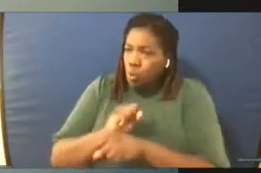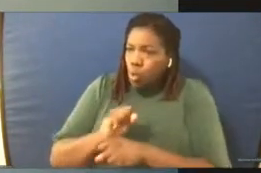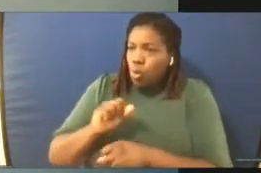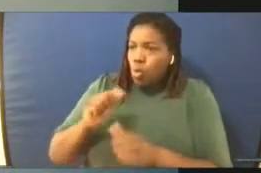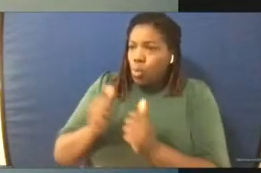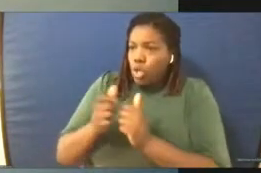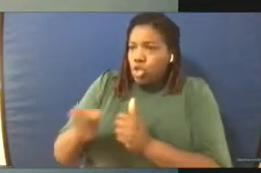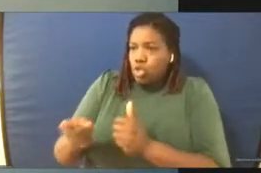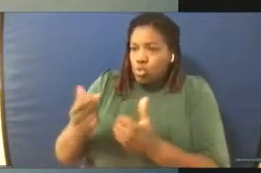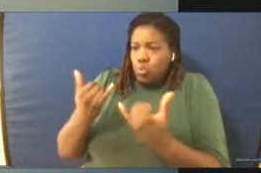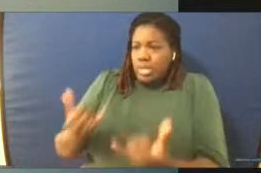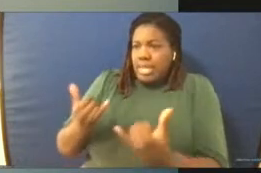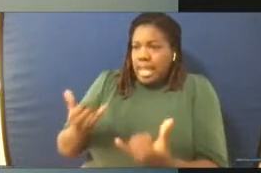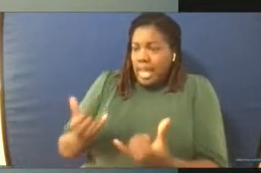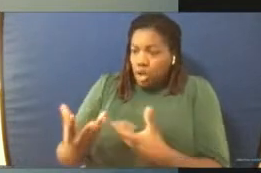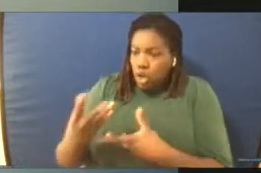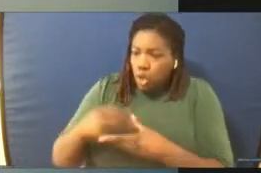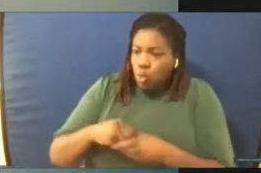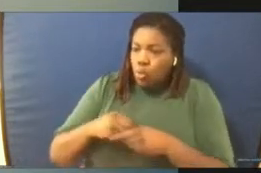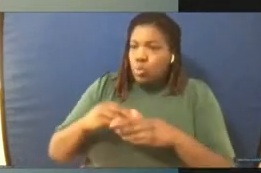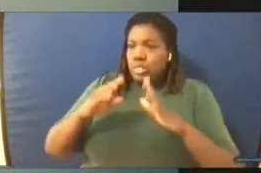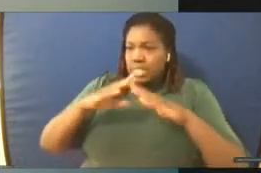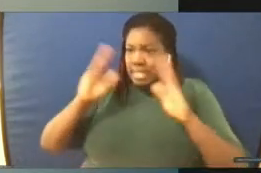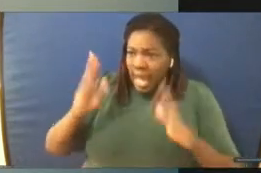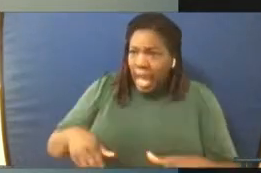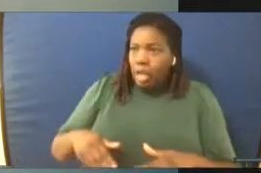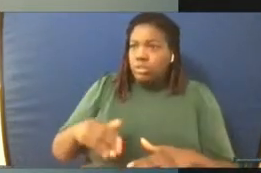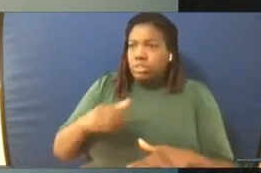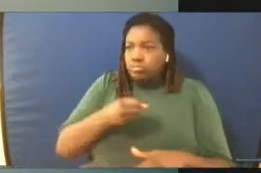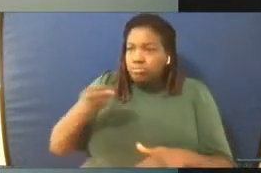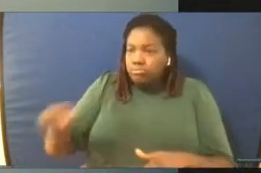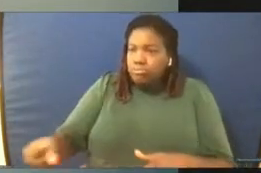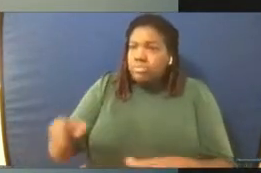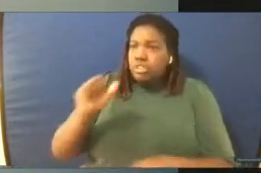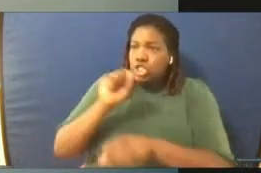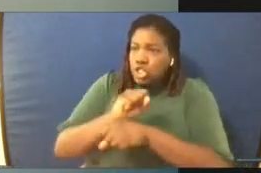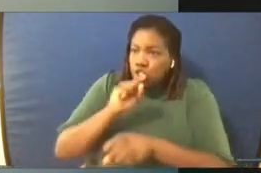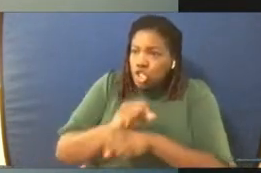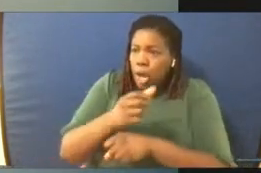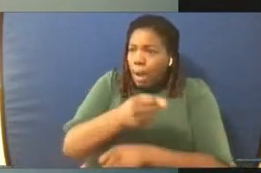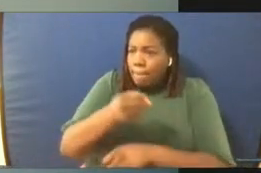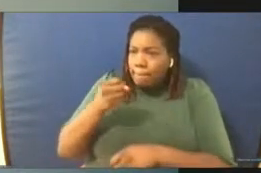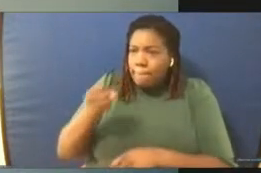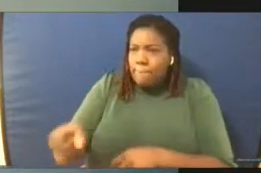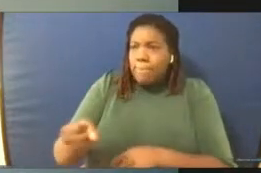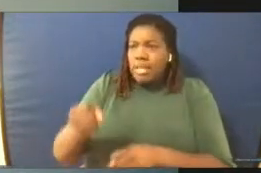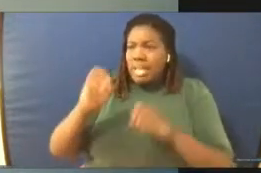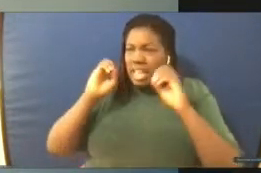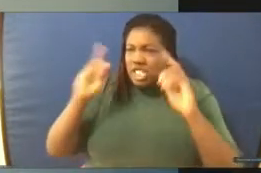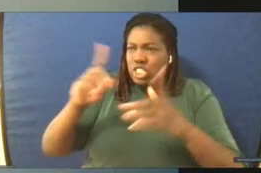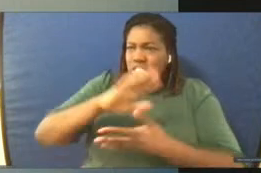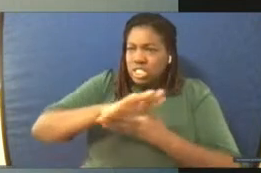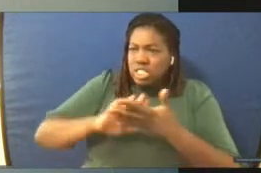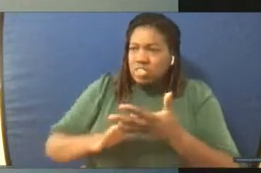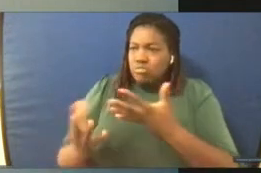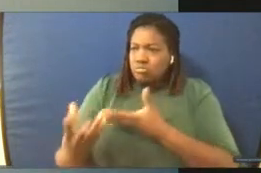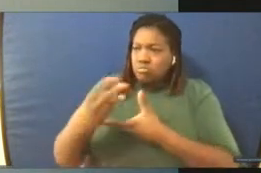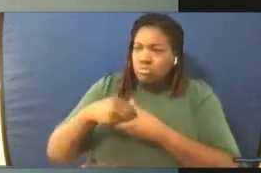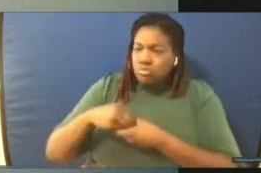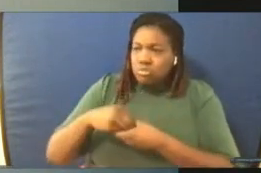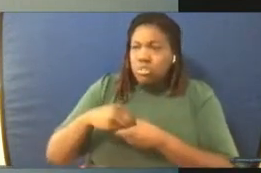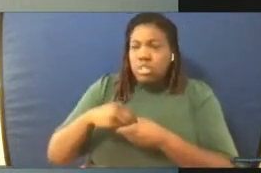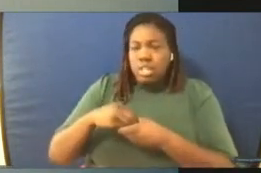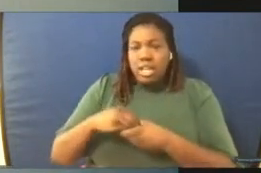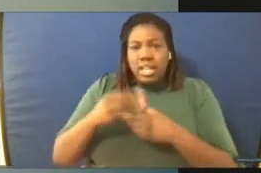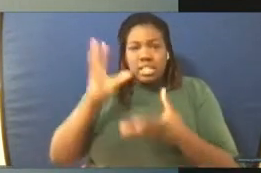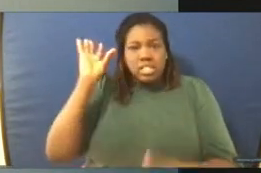incorporates housing, it incorporates jobs and employment and education. All of these components come into what I think of as a